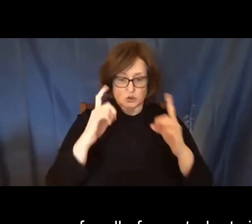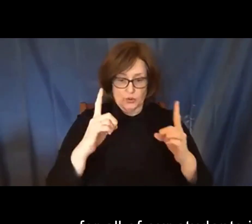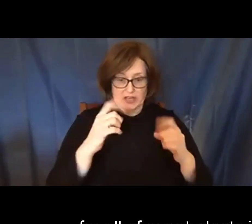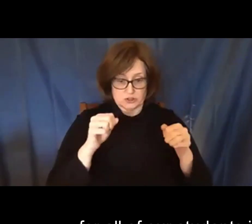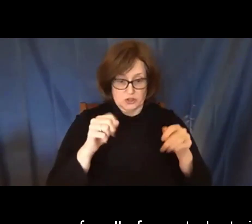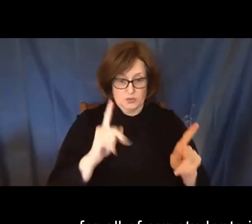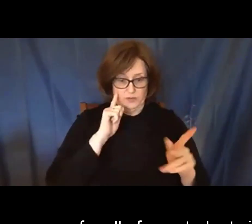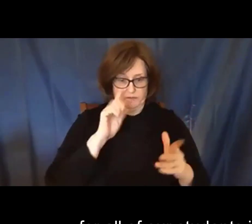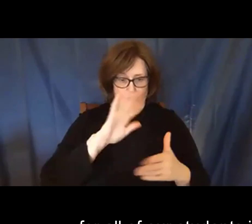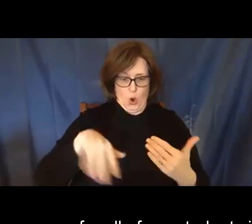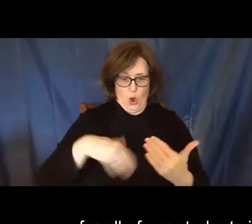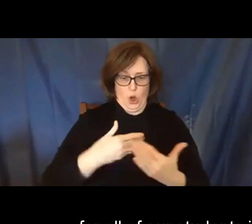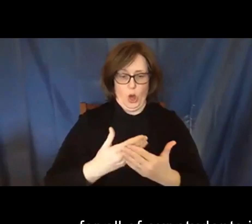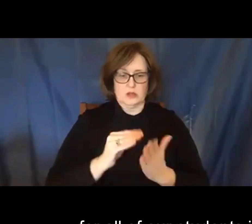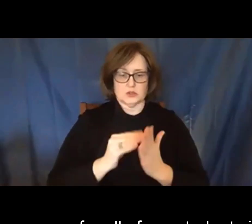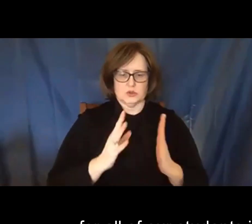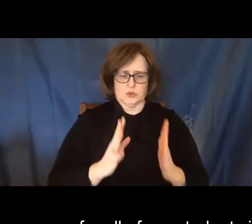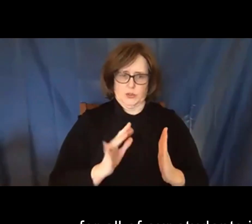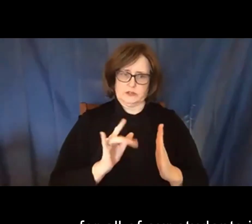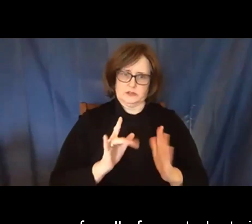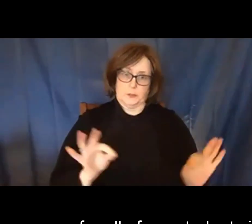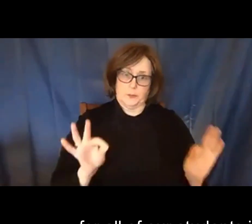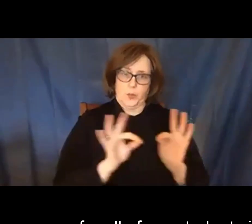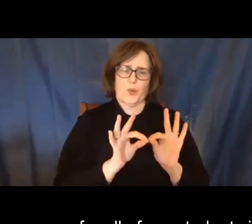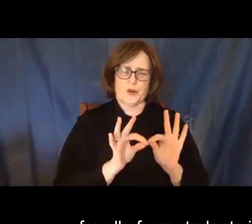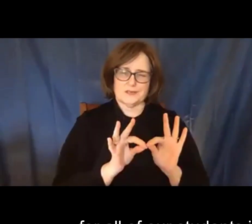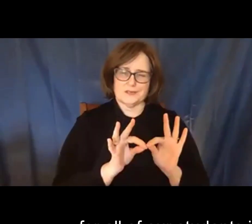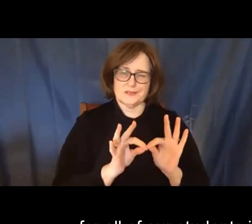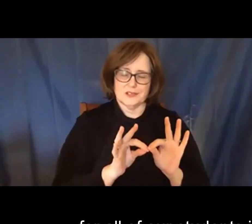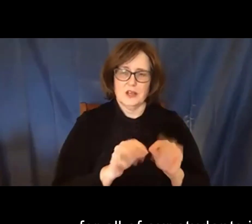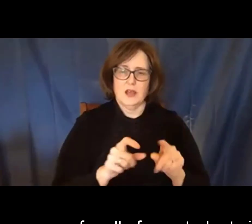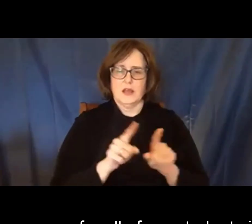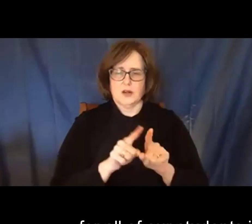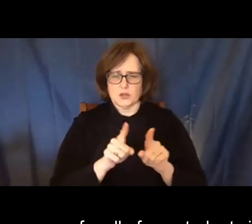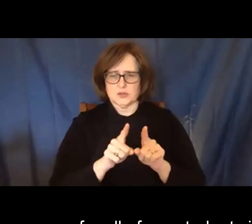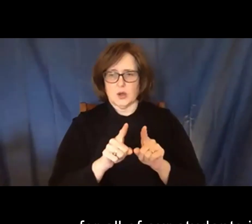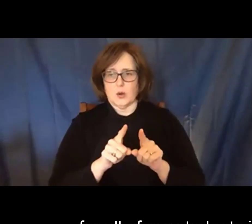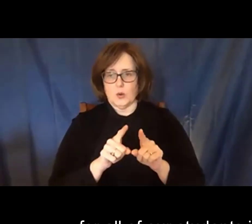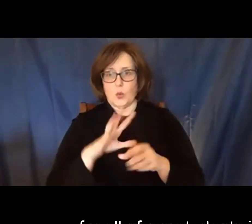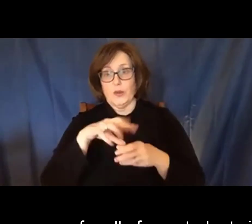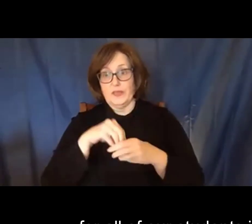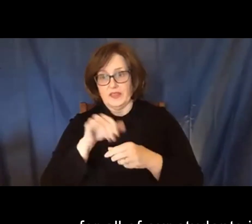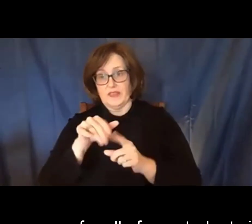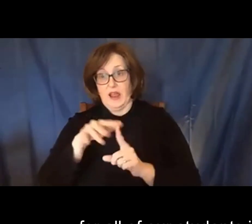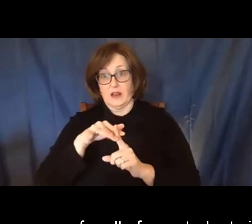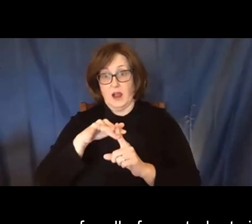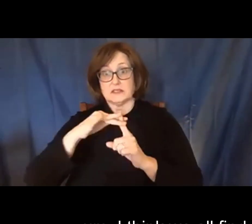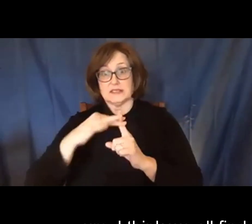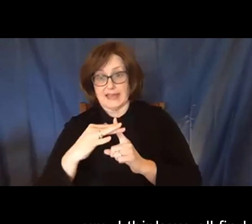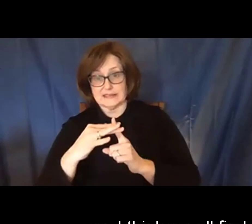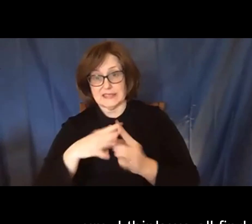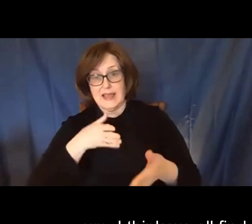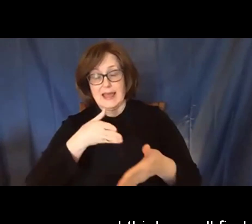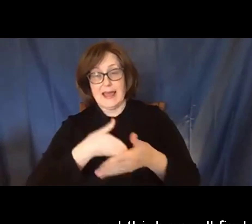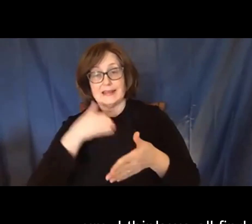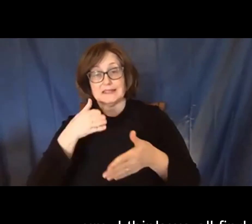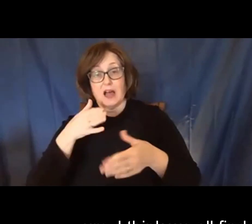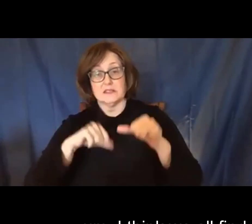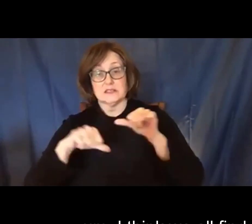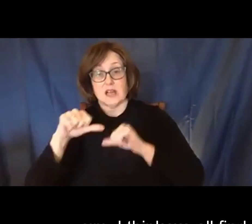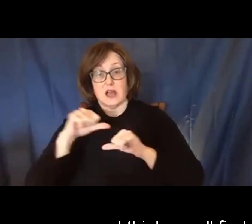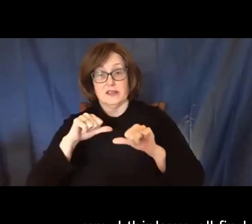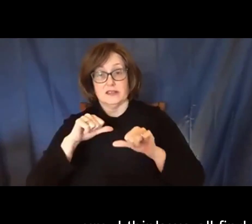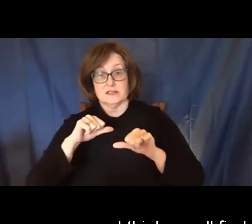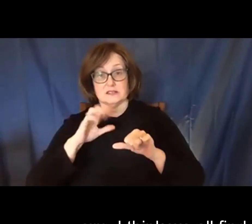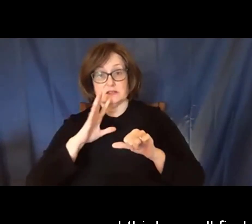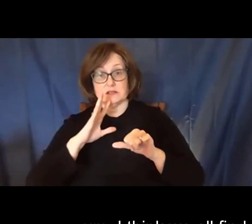really important. And to do so in the context of anti-science rhetoric is, I think we all